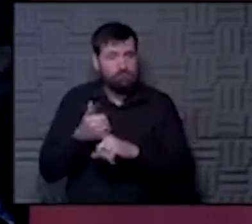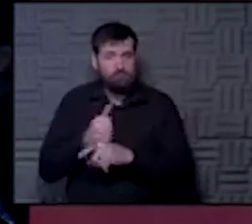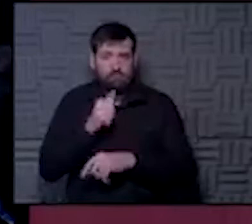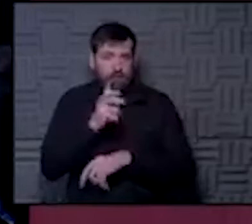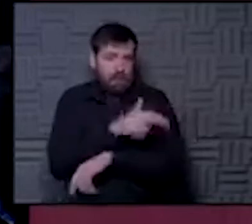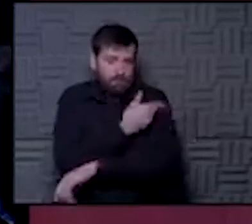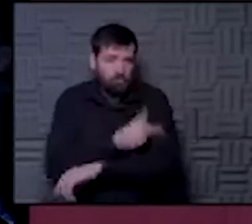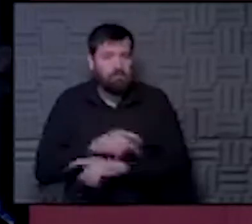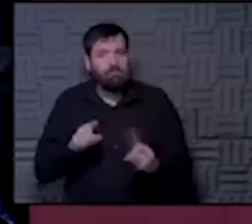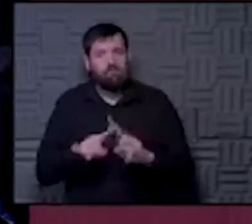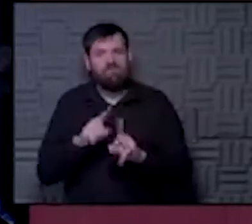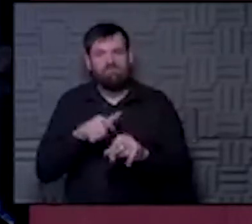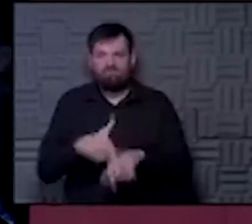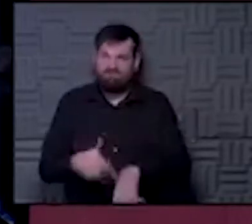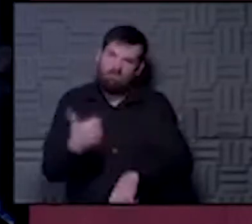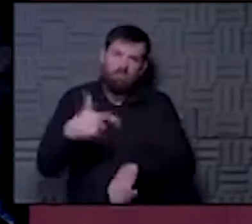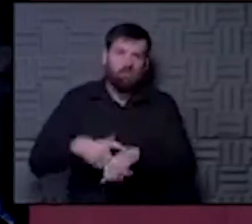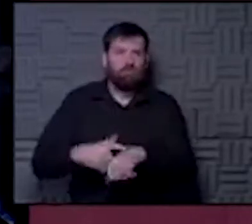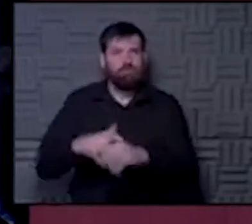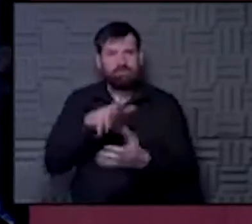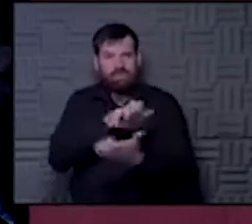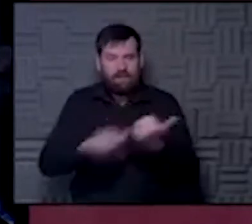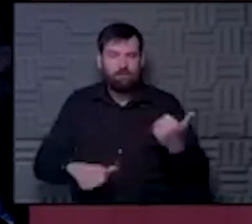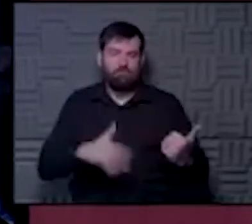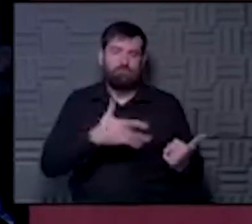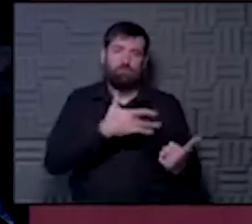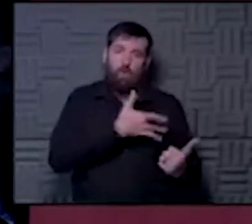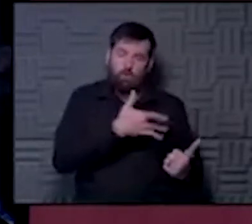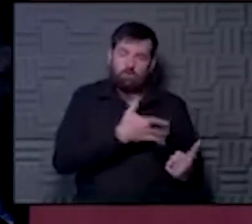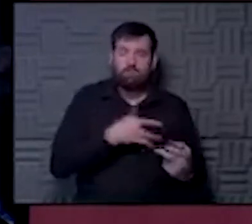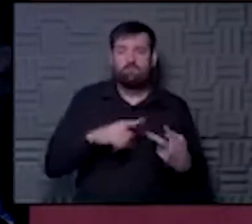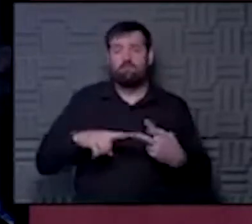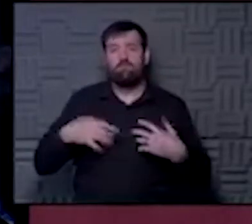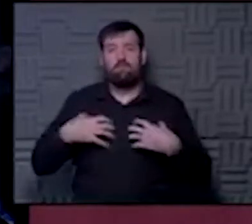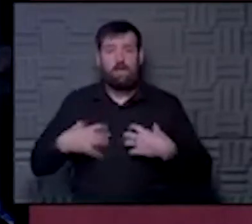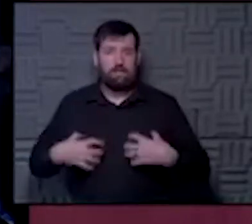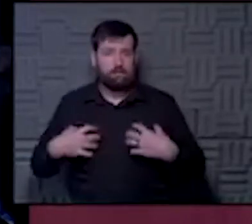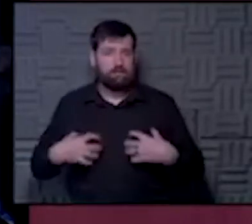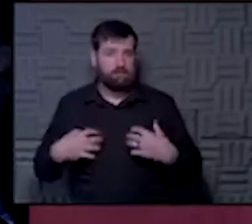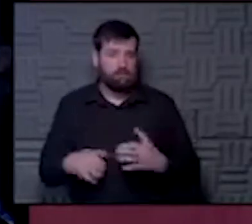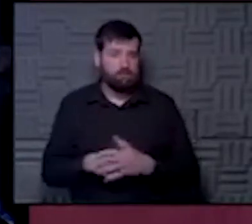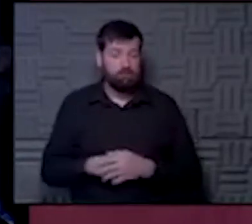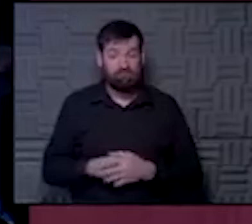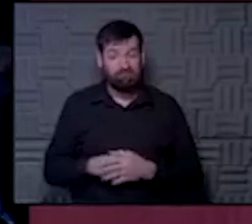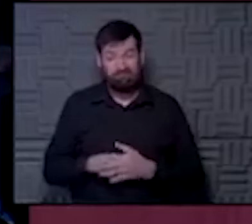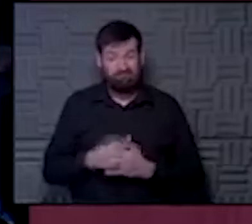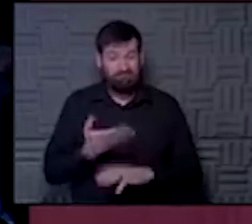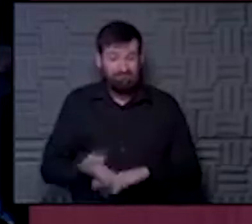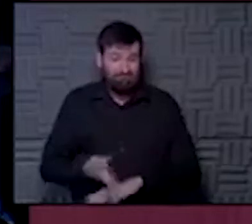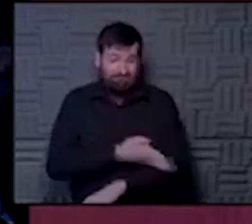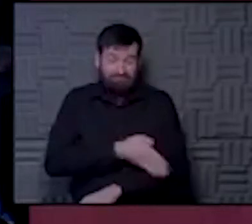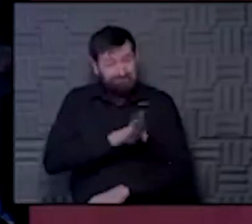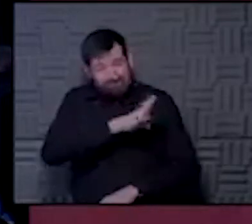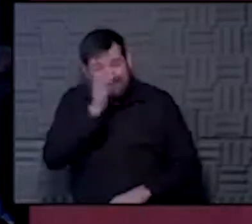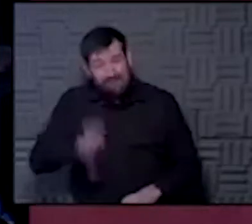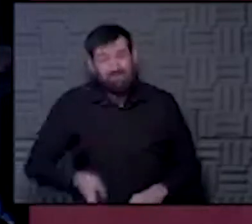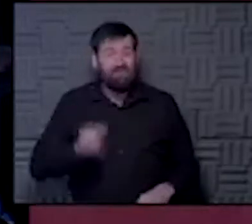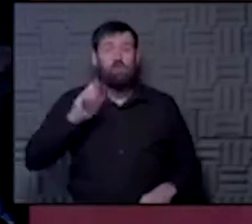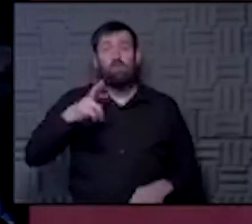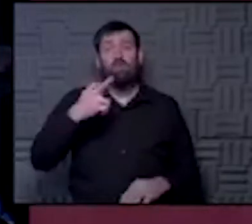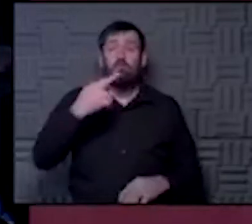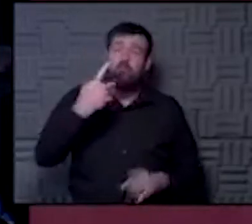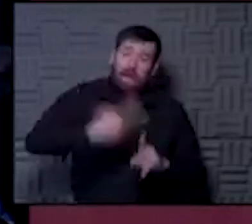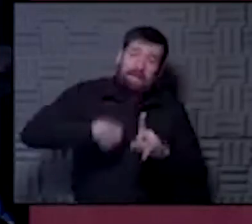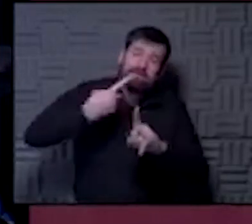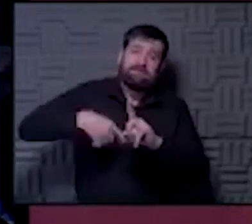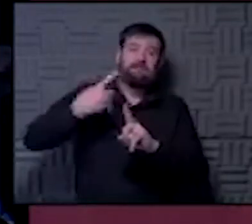have long-term damage to their heart or to their lungs. And it can be, they may never recover or may take months, even years to